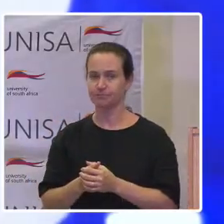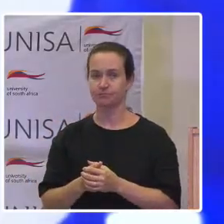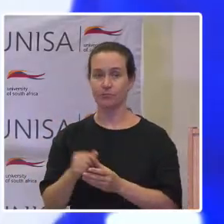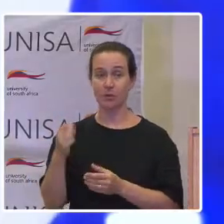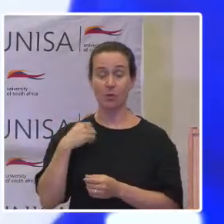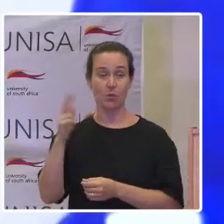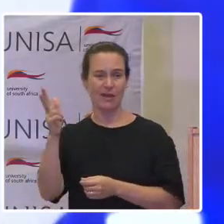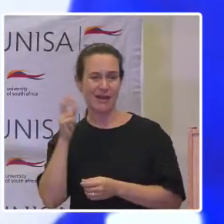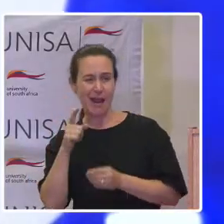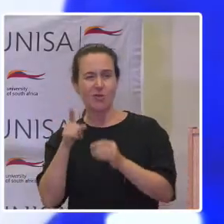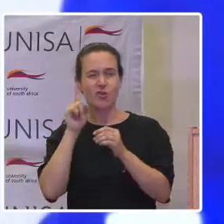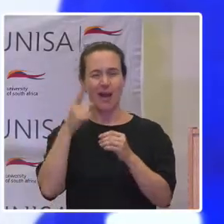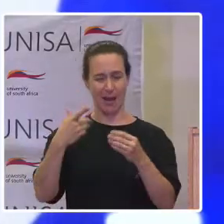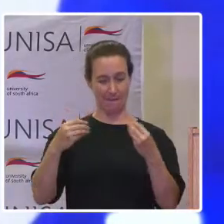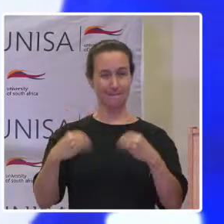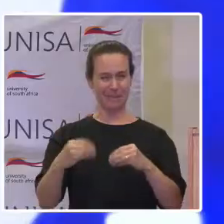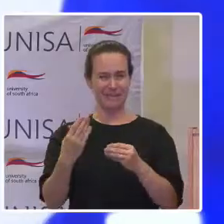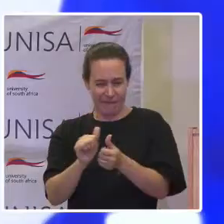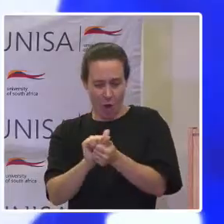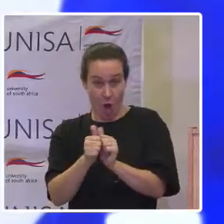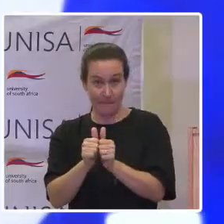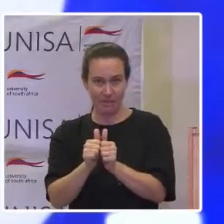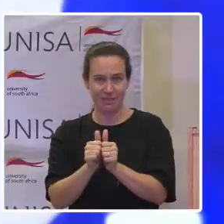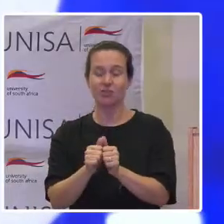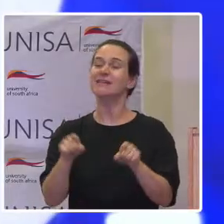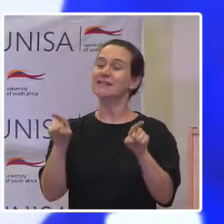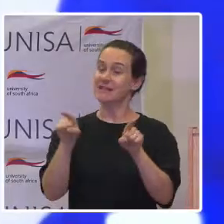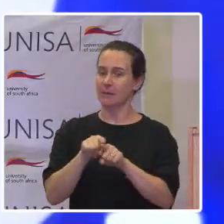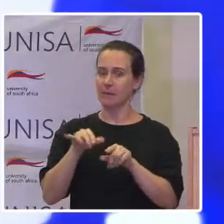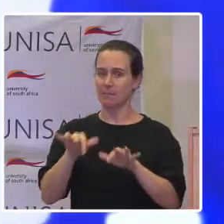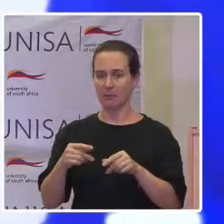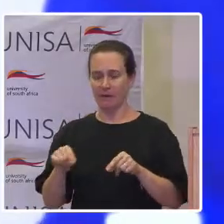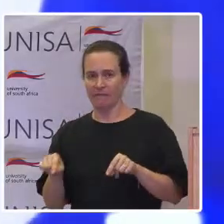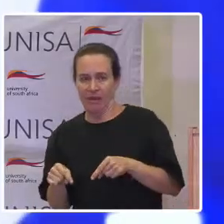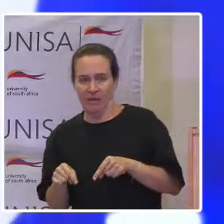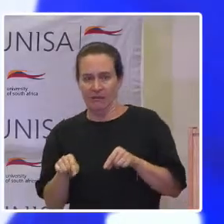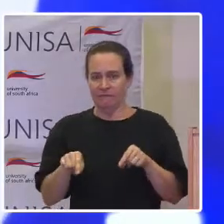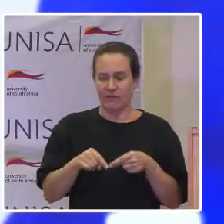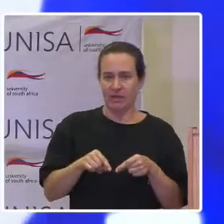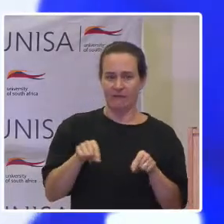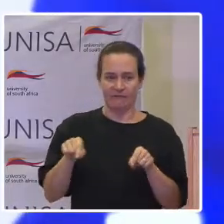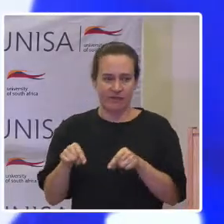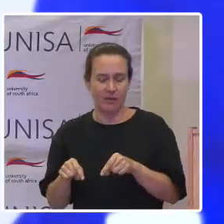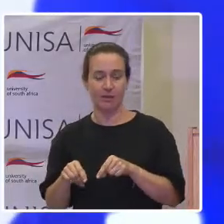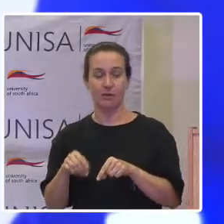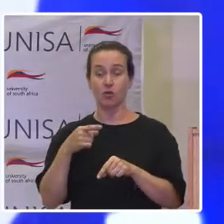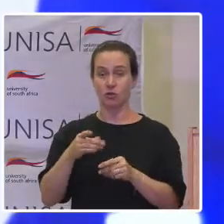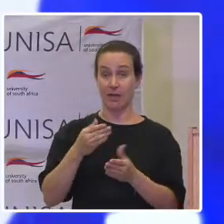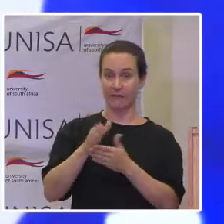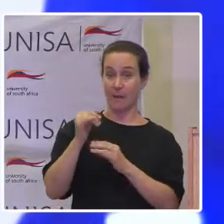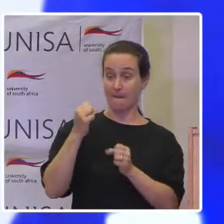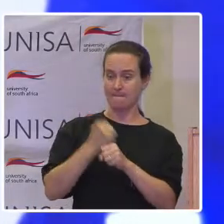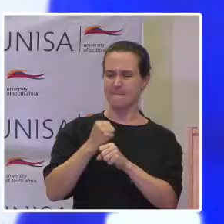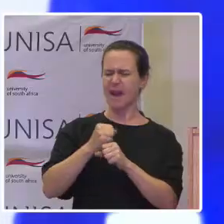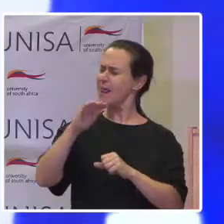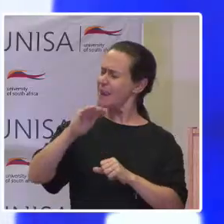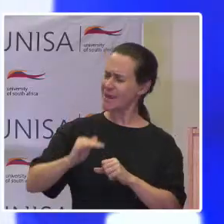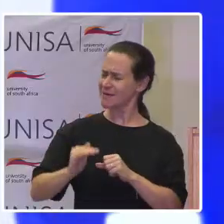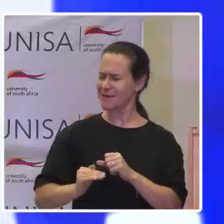of competition, we see a lot of fear come through, because through deregulation and